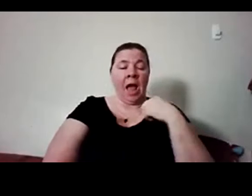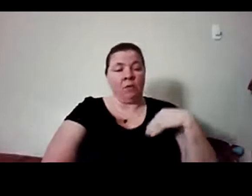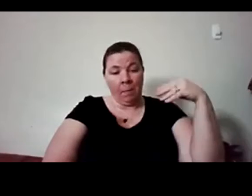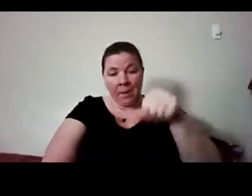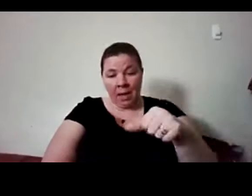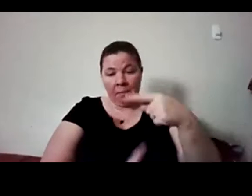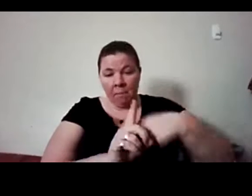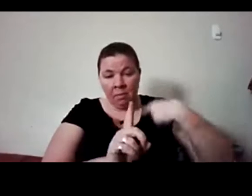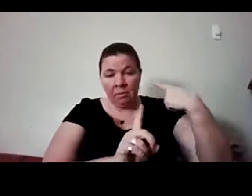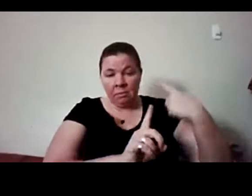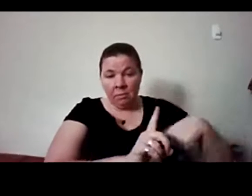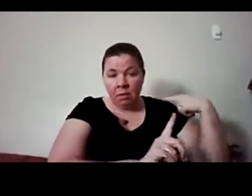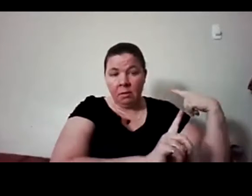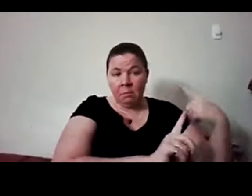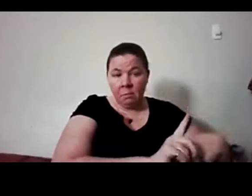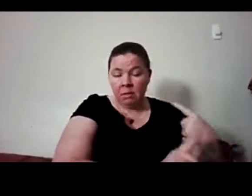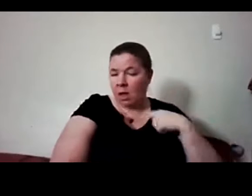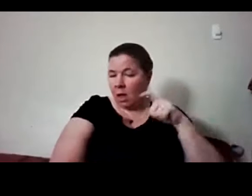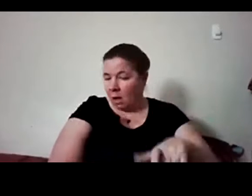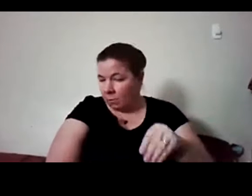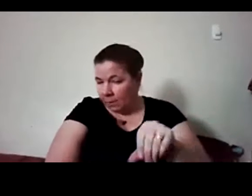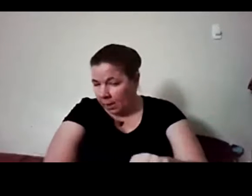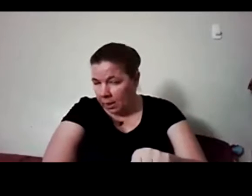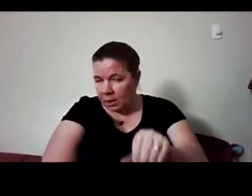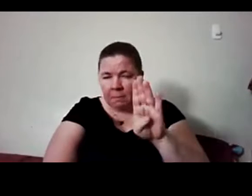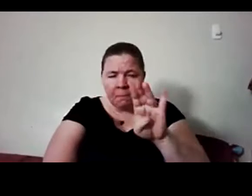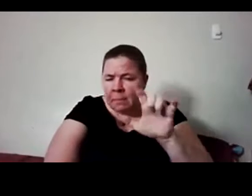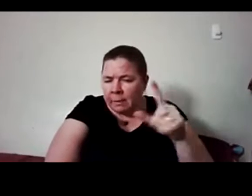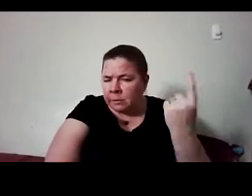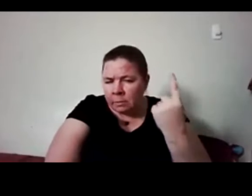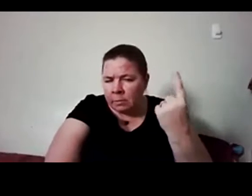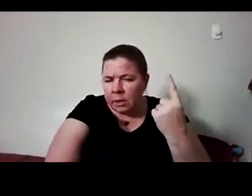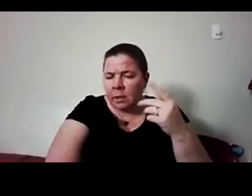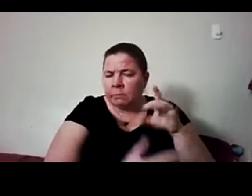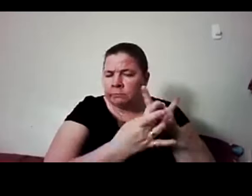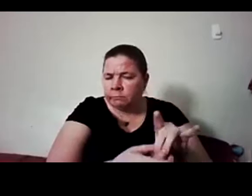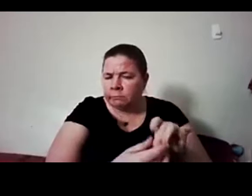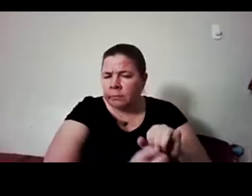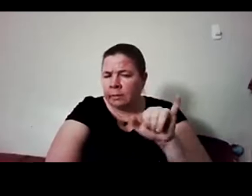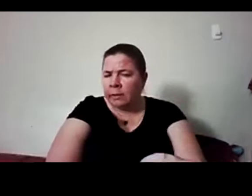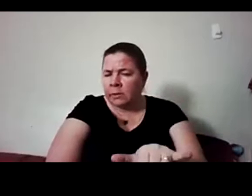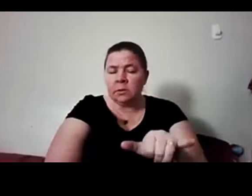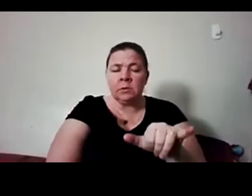month in, month out, to pay some bill? In the industry, they call it